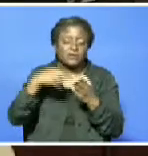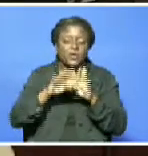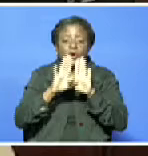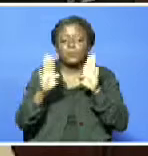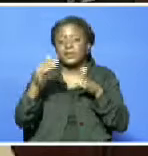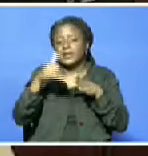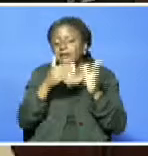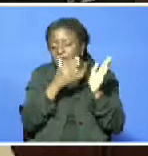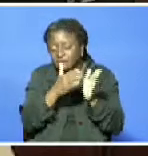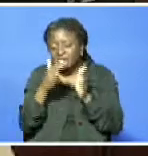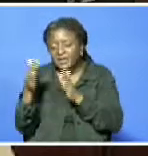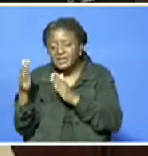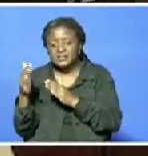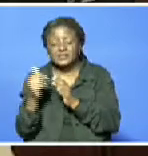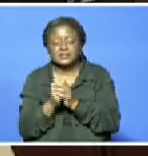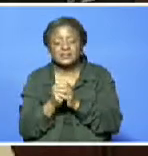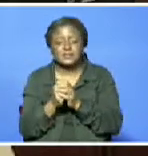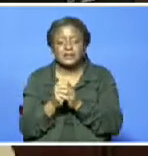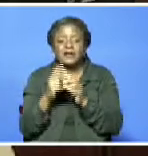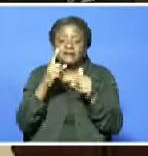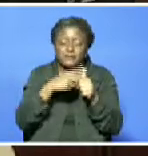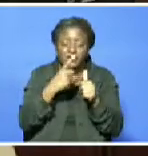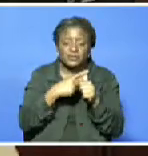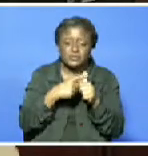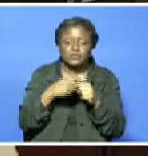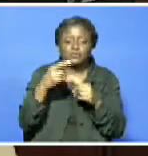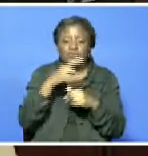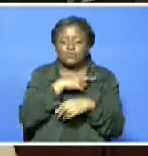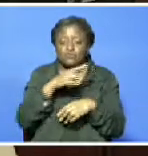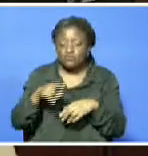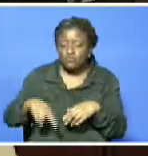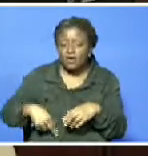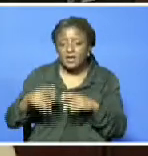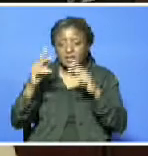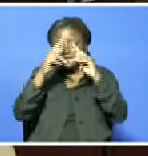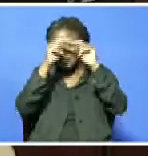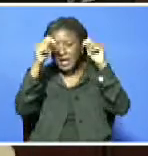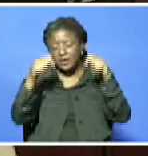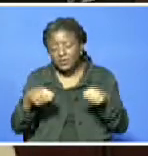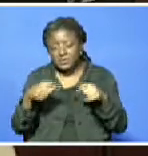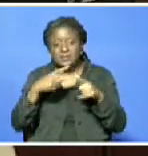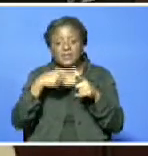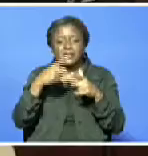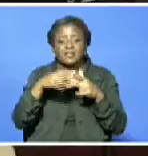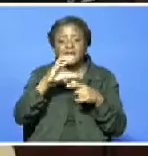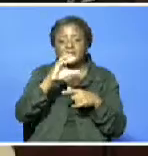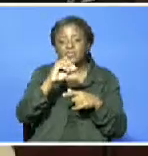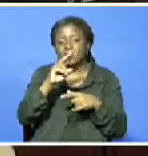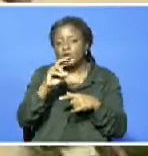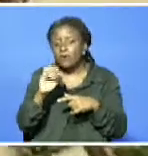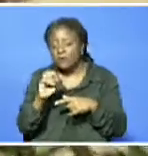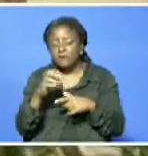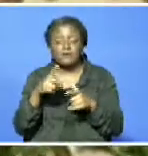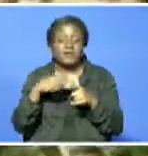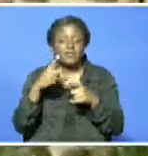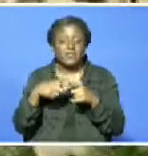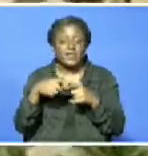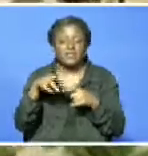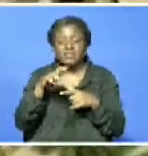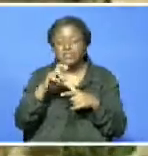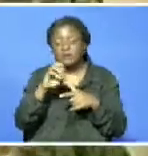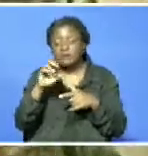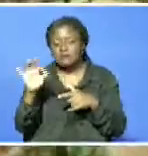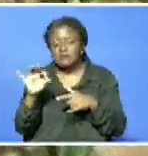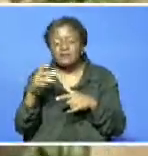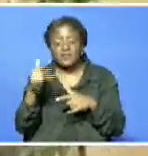July with the Royal Towers and then the Cove and the Reef. What that means is that they have identified